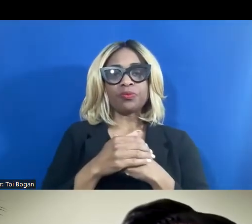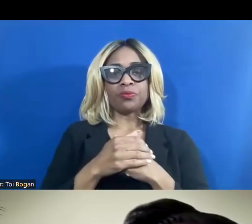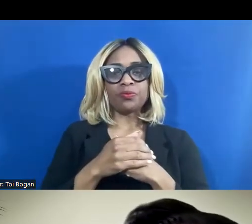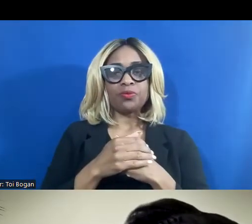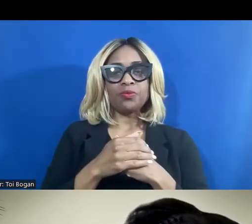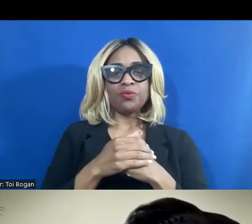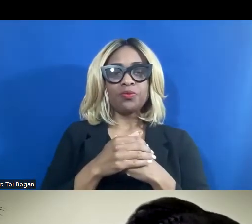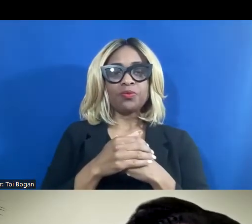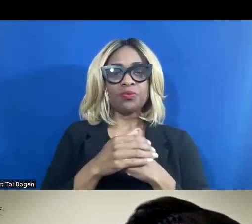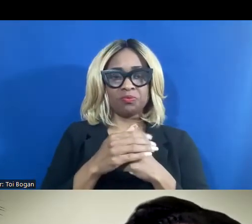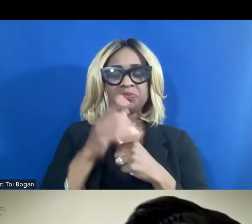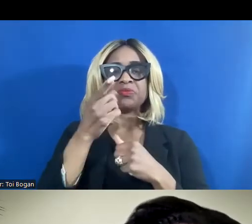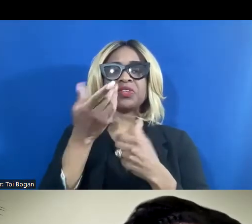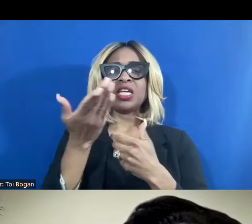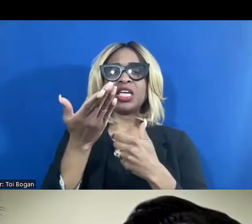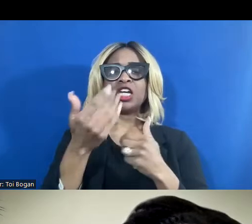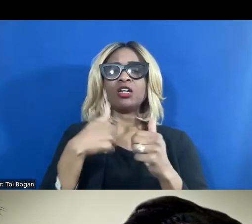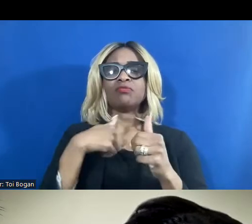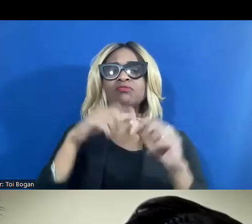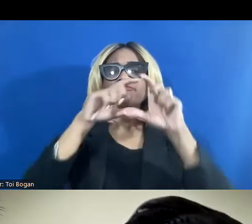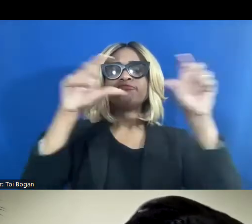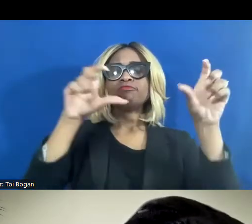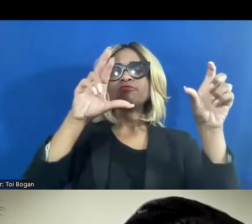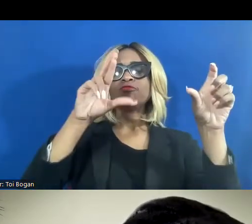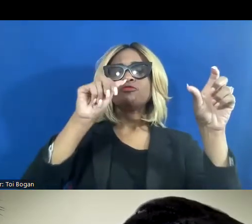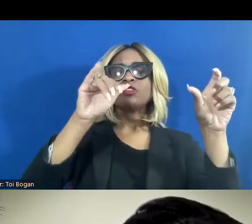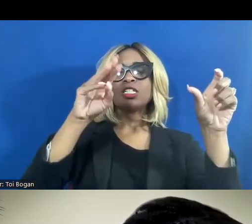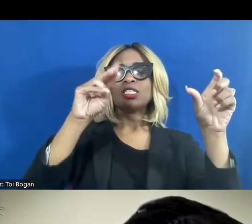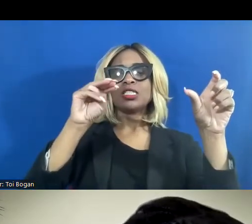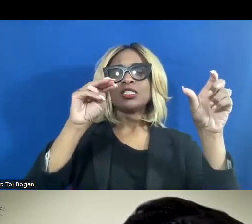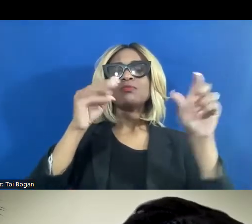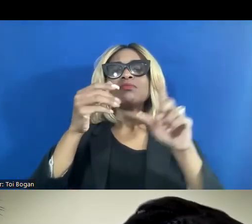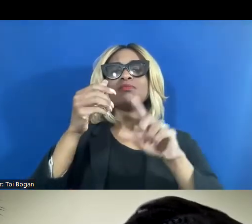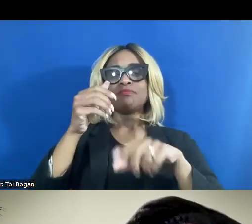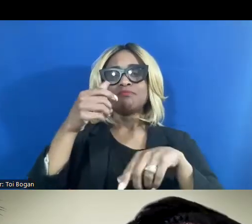Across the top here, we have racism is a public health crisis.